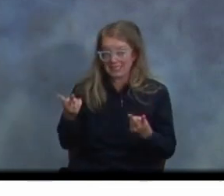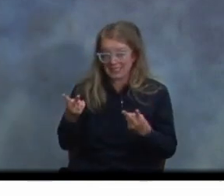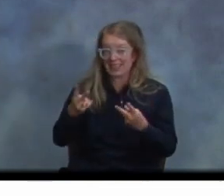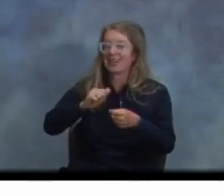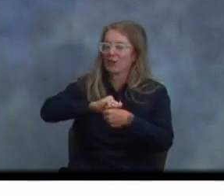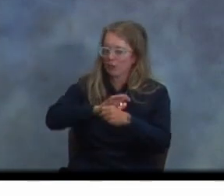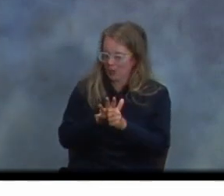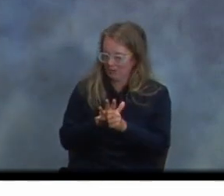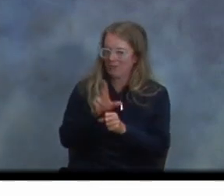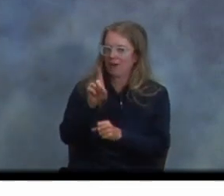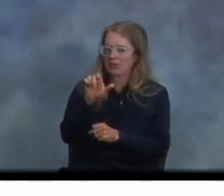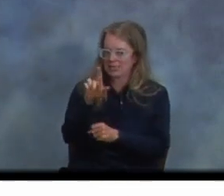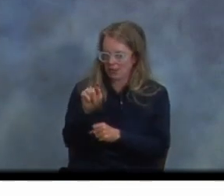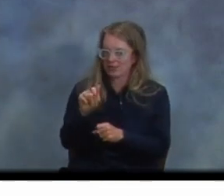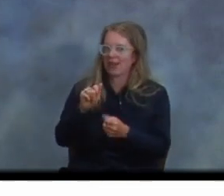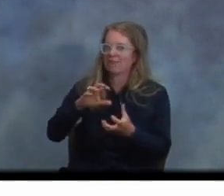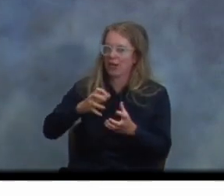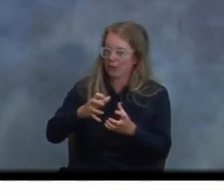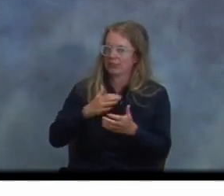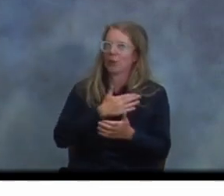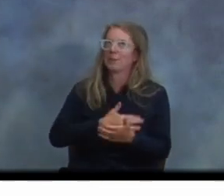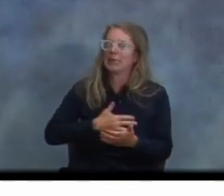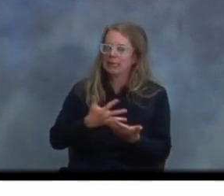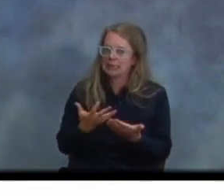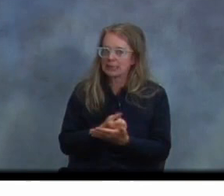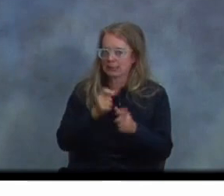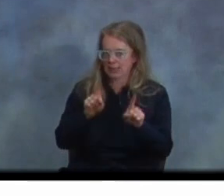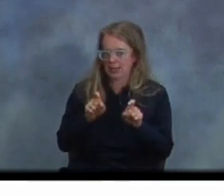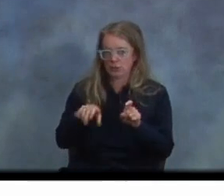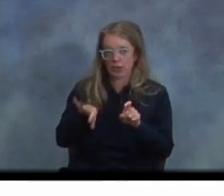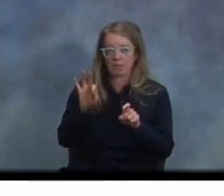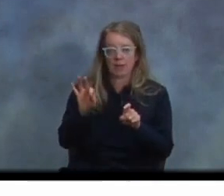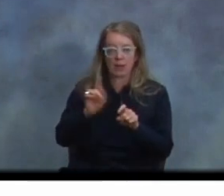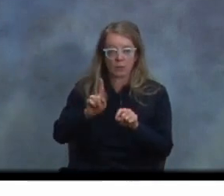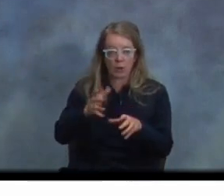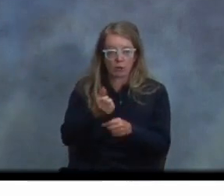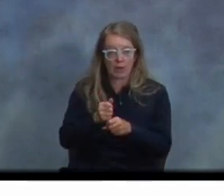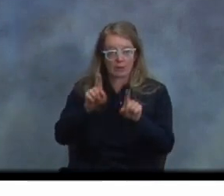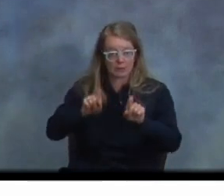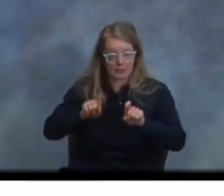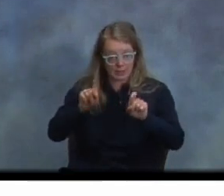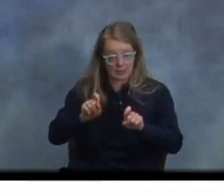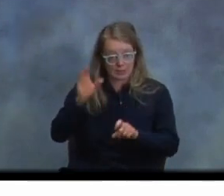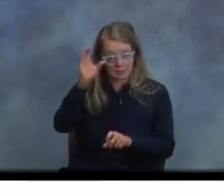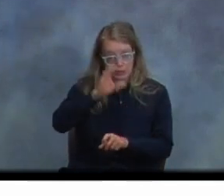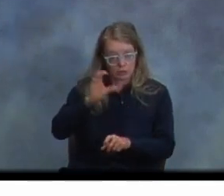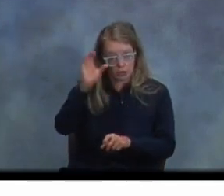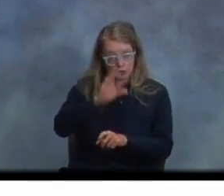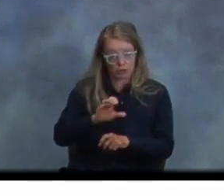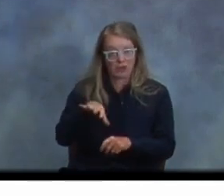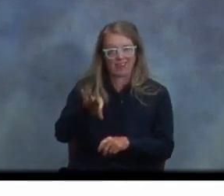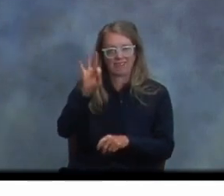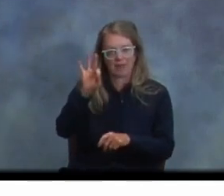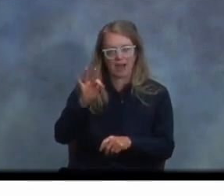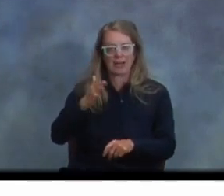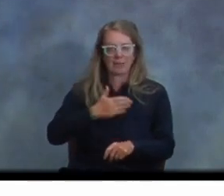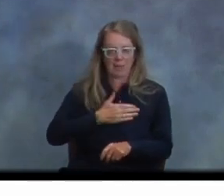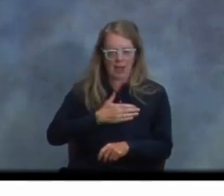please get tested. And you can find a testing provider by searching Find My